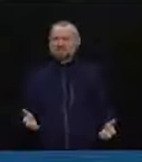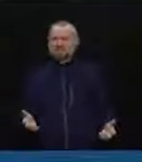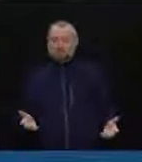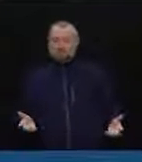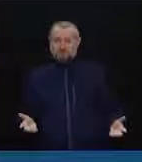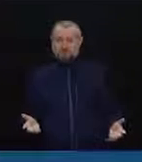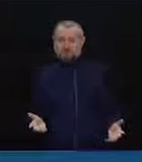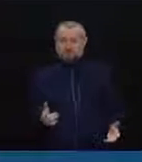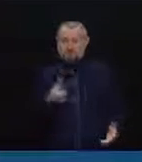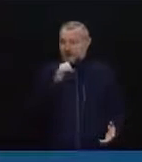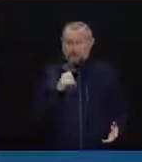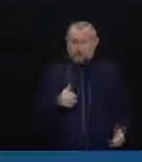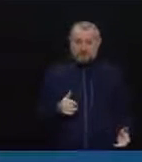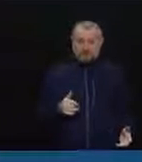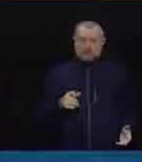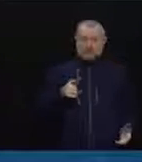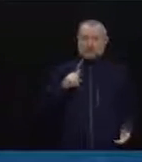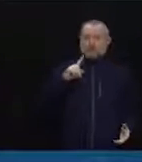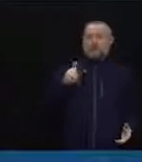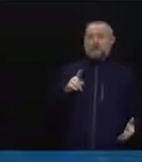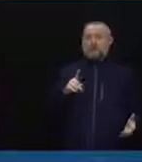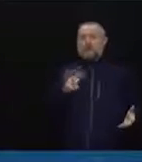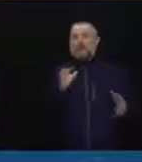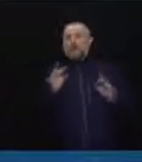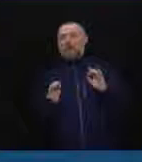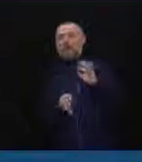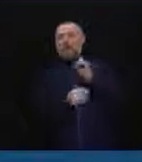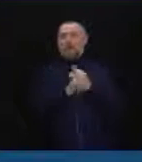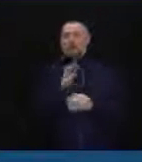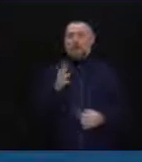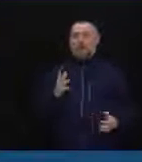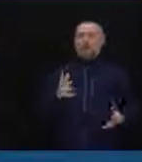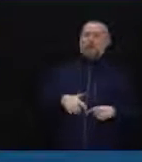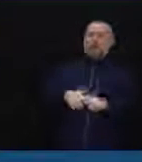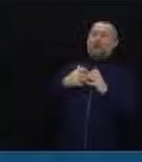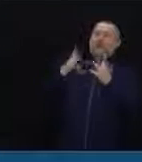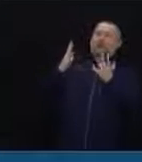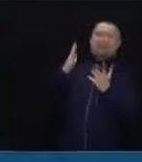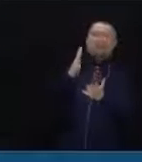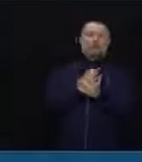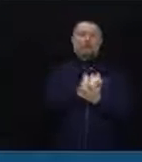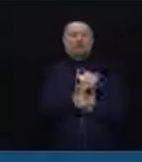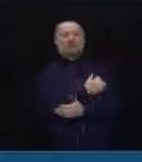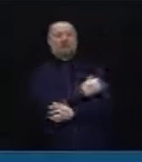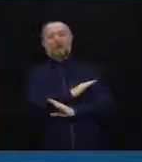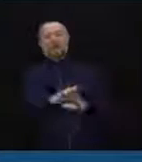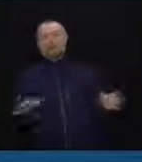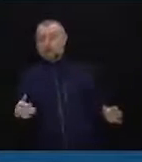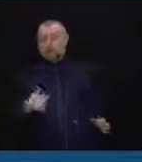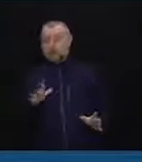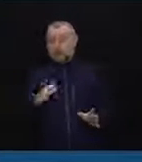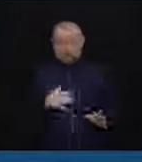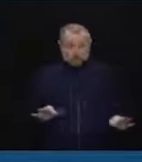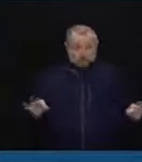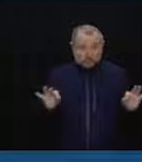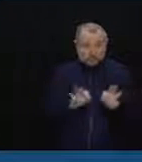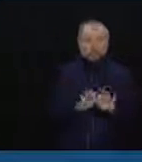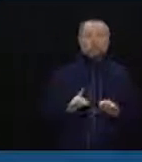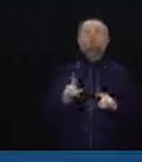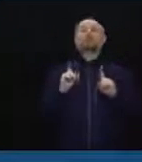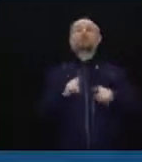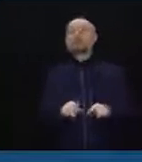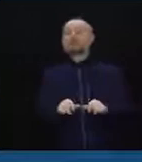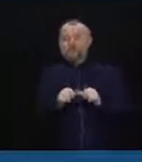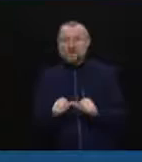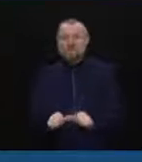so it's not a question of stopping vaccinations. It remains absolutely critical to our response. Governor,